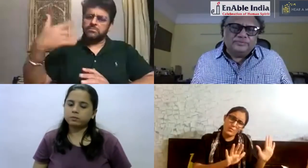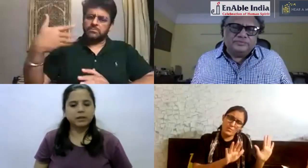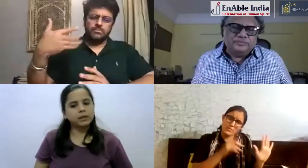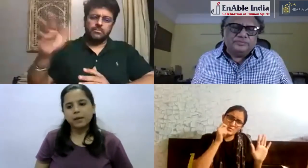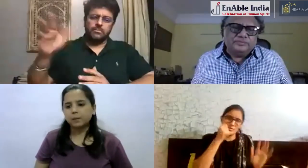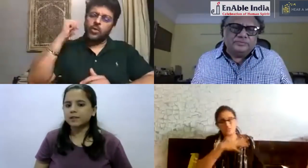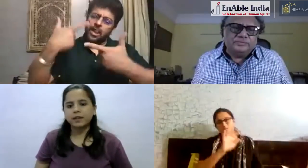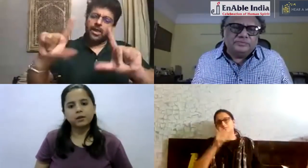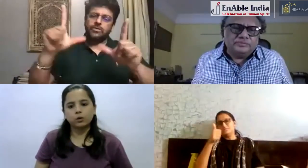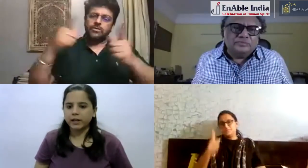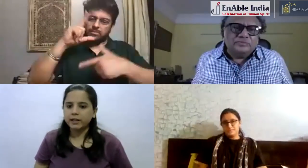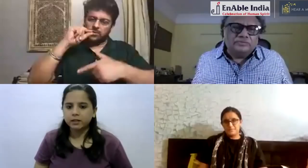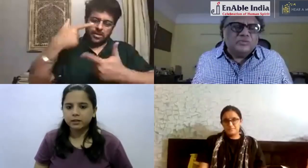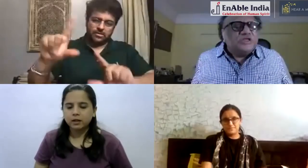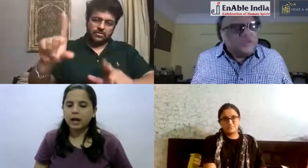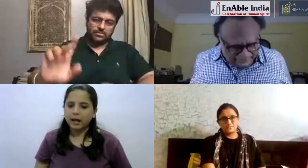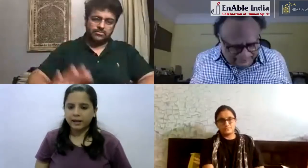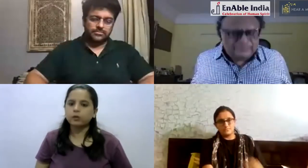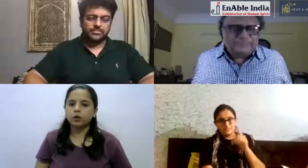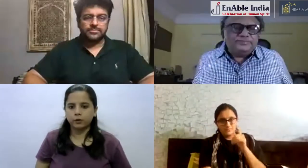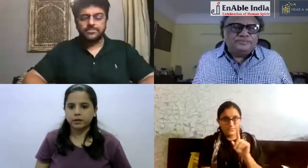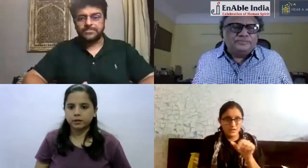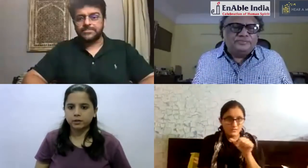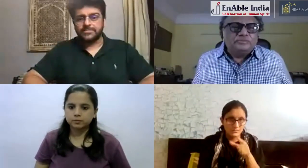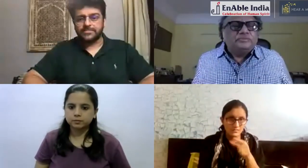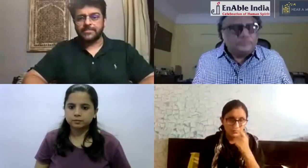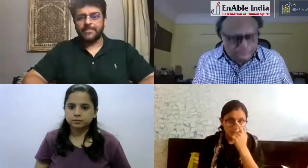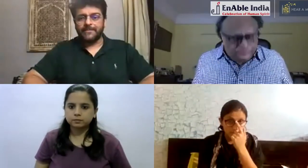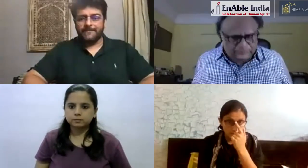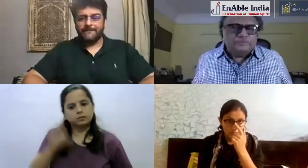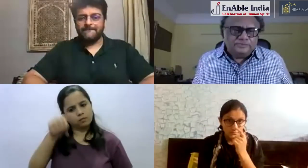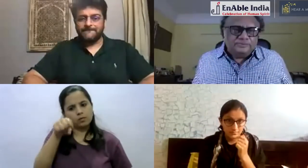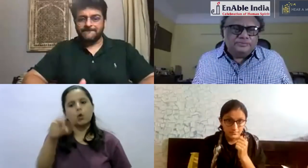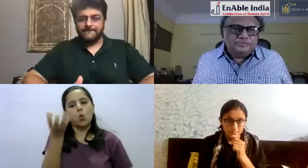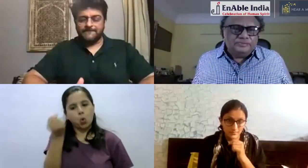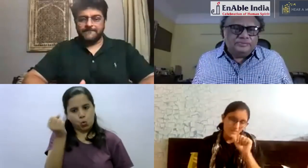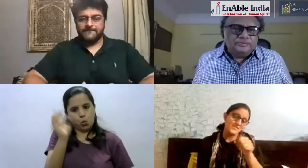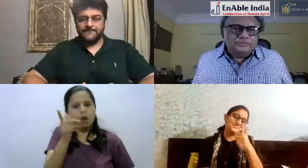So, but the male person can go, right? I can hold for it.